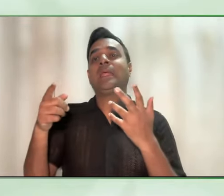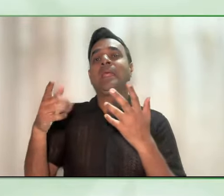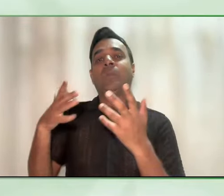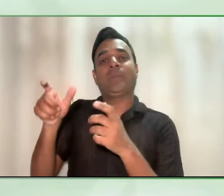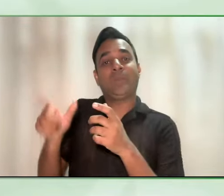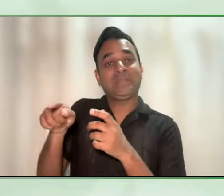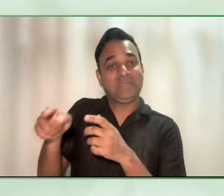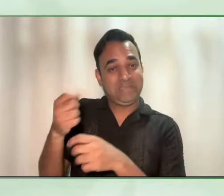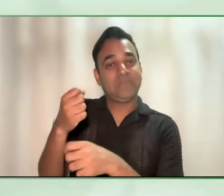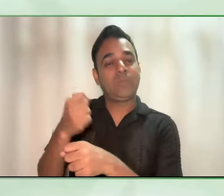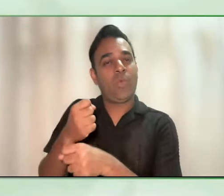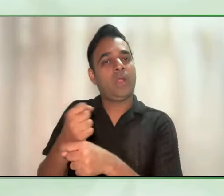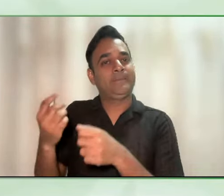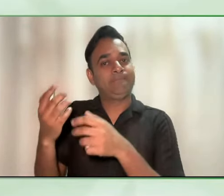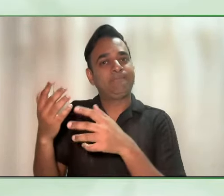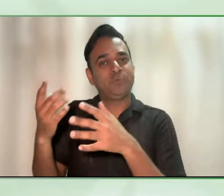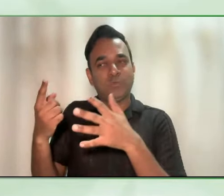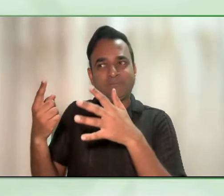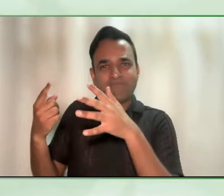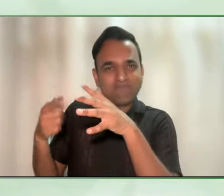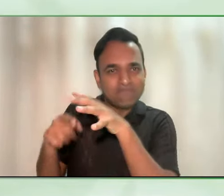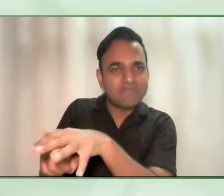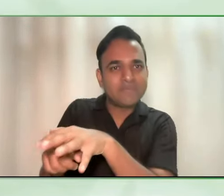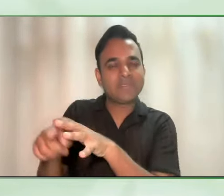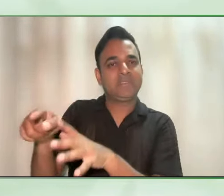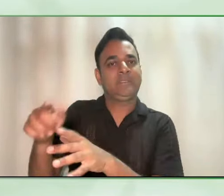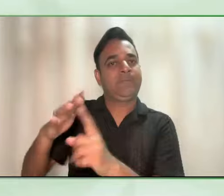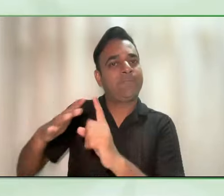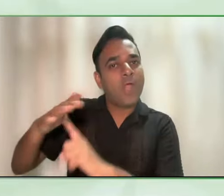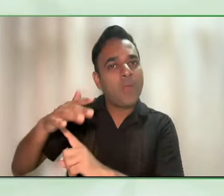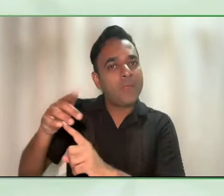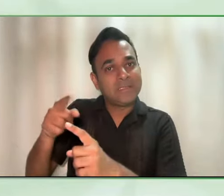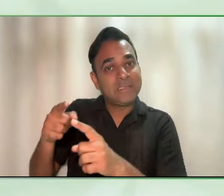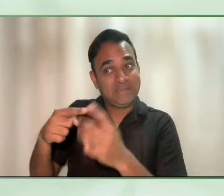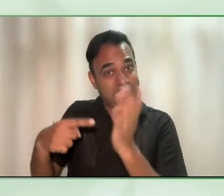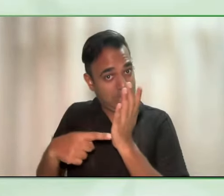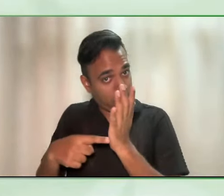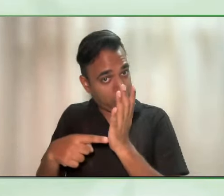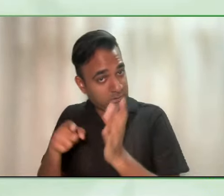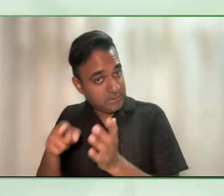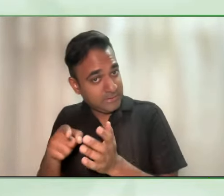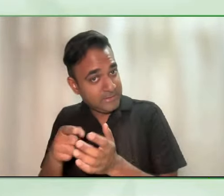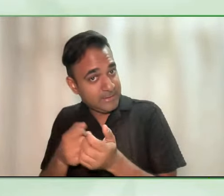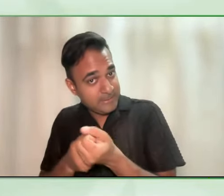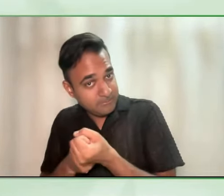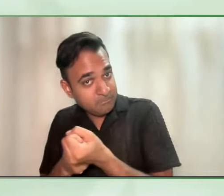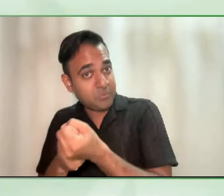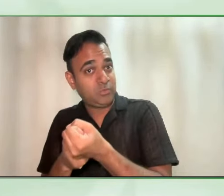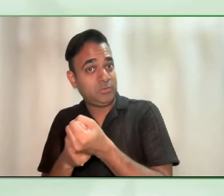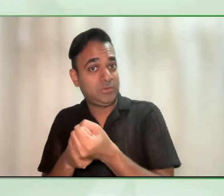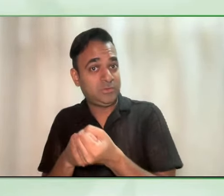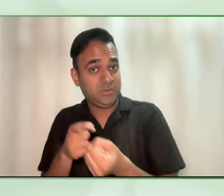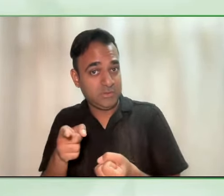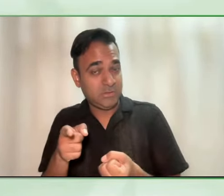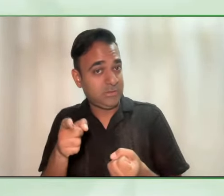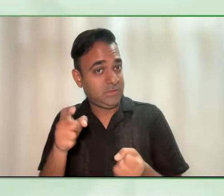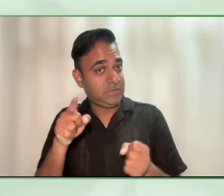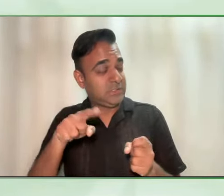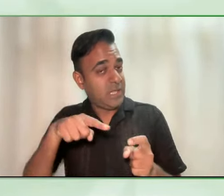reasonable accommodation solutions? So I want to first mention the European research conducted by the